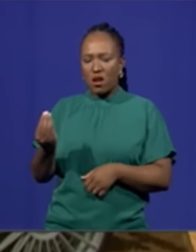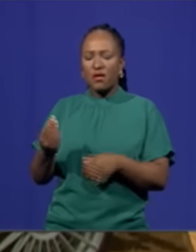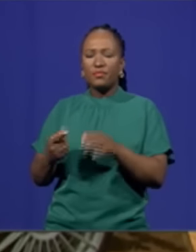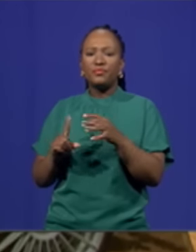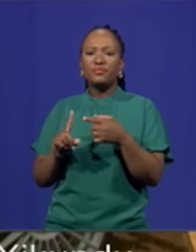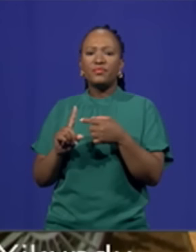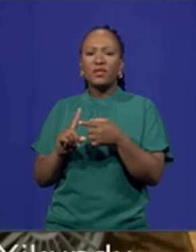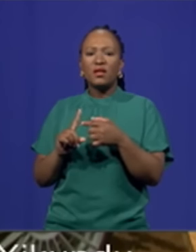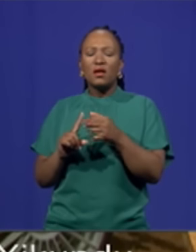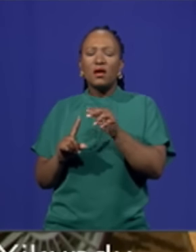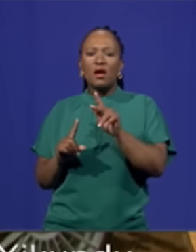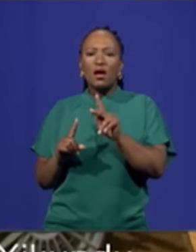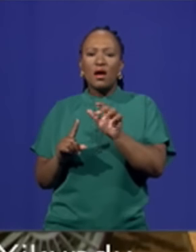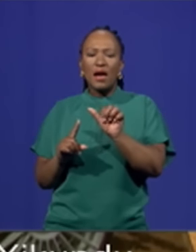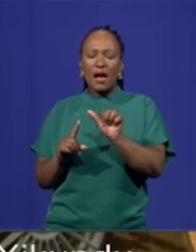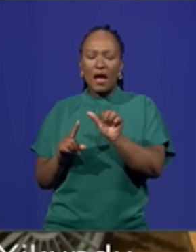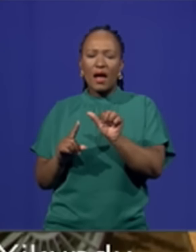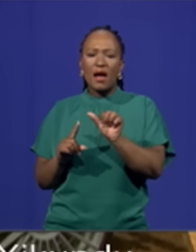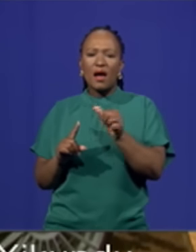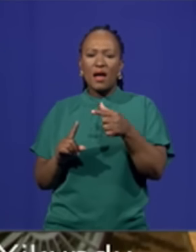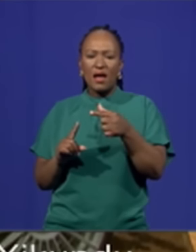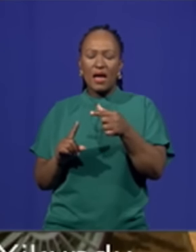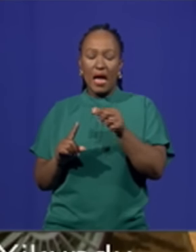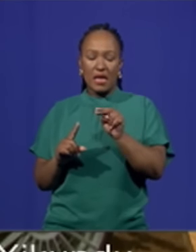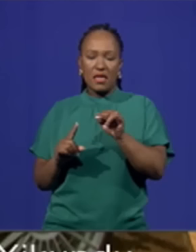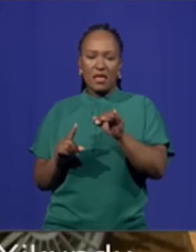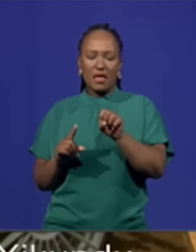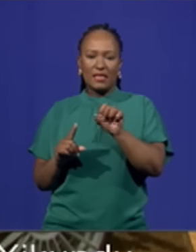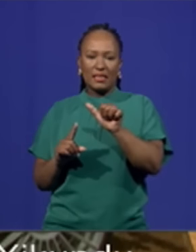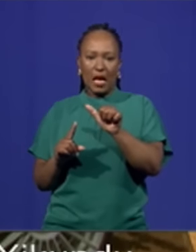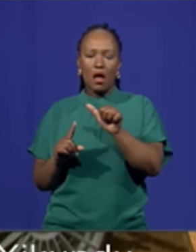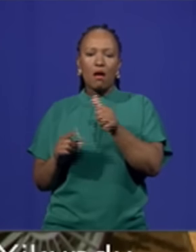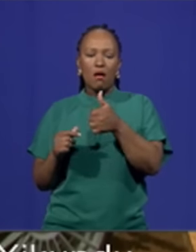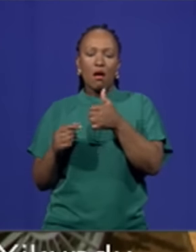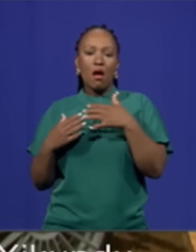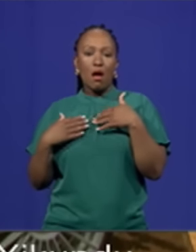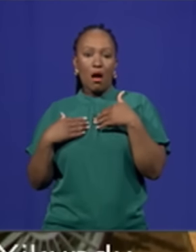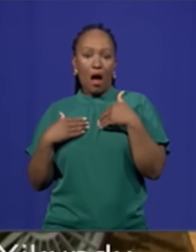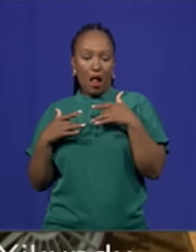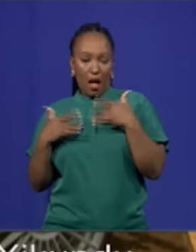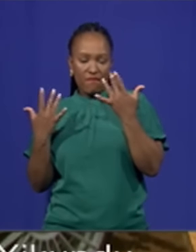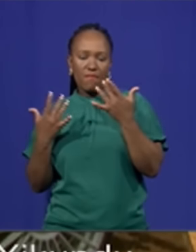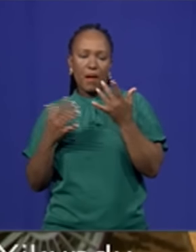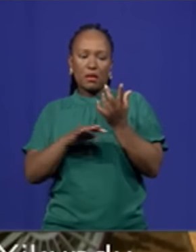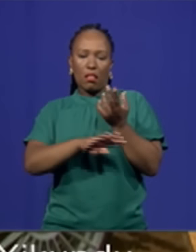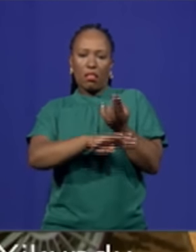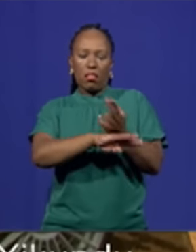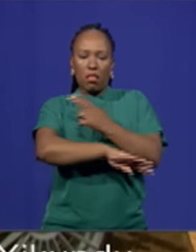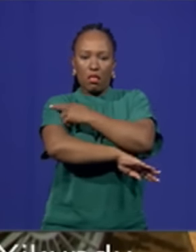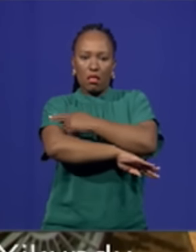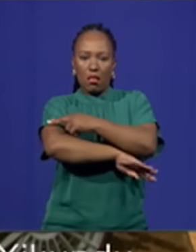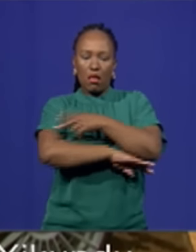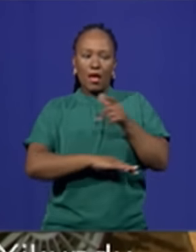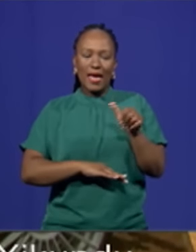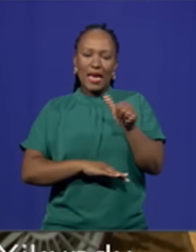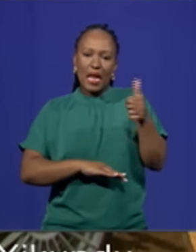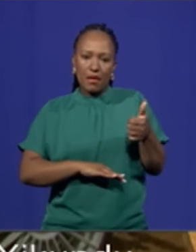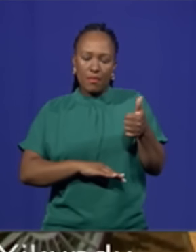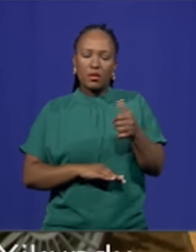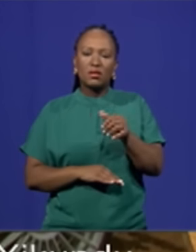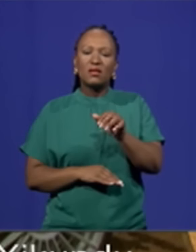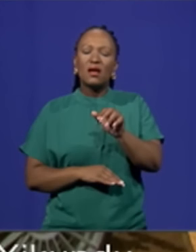o phulogile kotsing ye go mmega bjale o hwetša kalafi ka bookelong bja belabela ge e le moagišane wa bona yo a bego a sepela le bona Extra